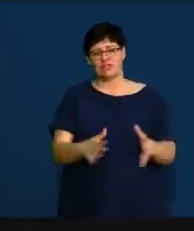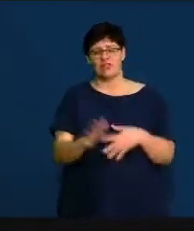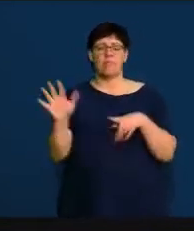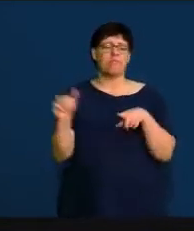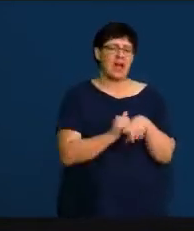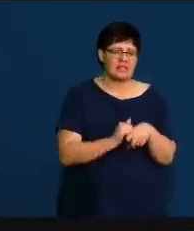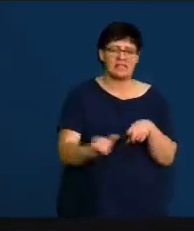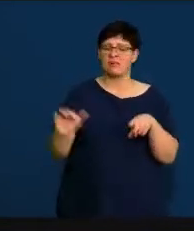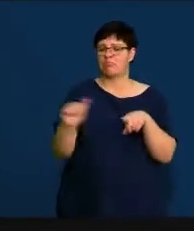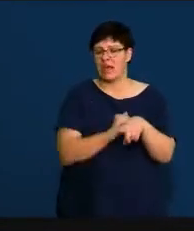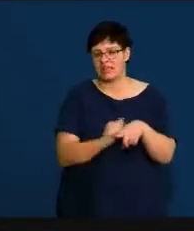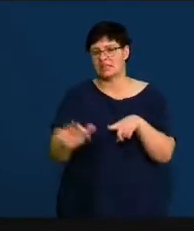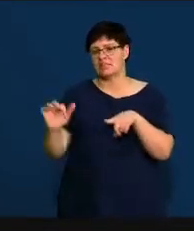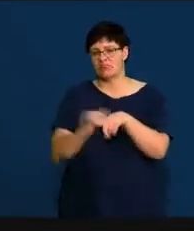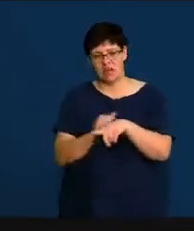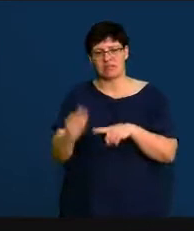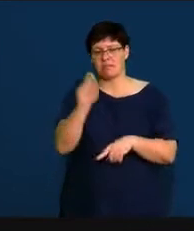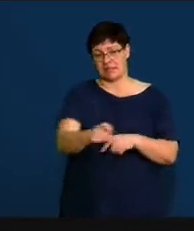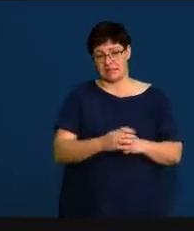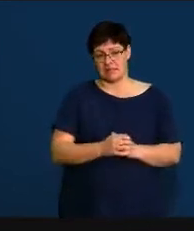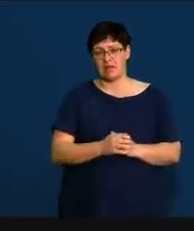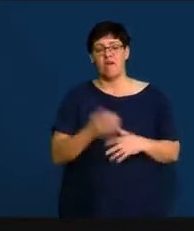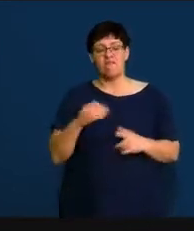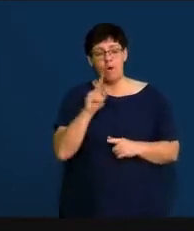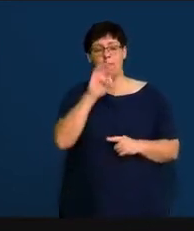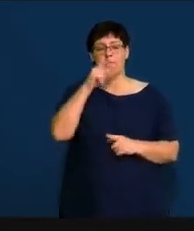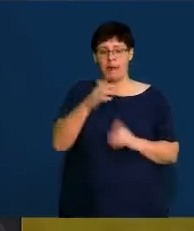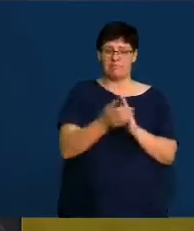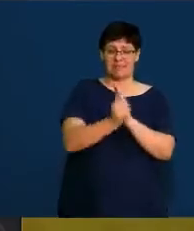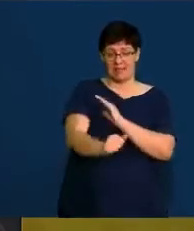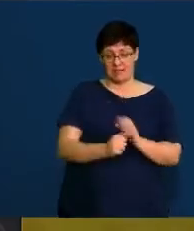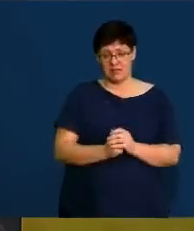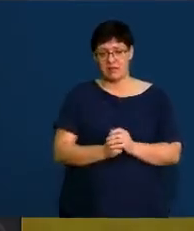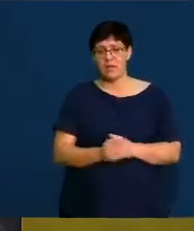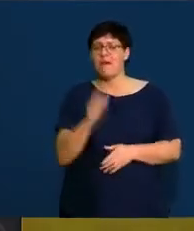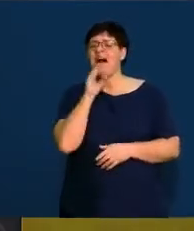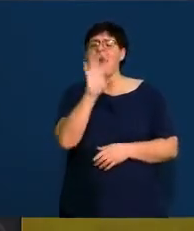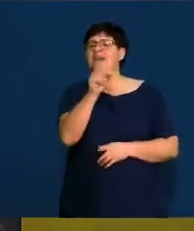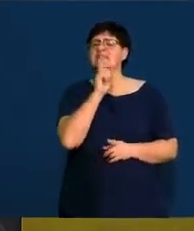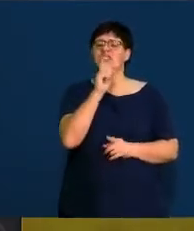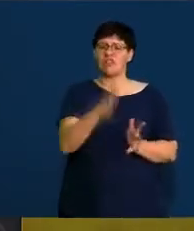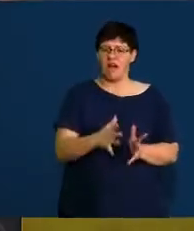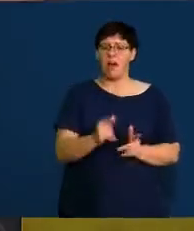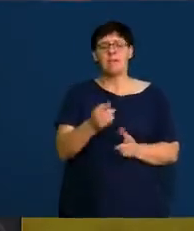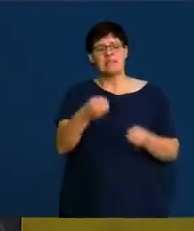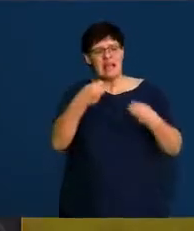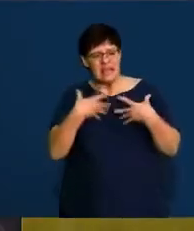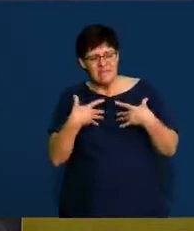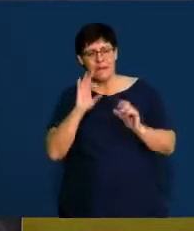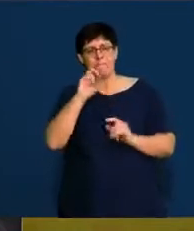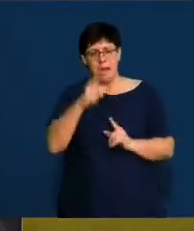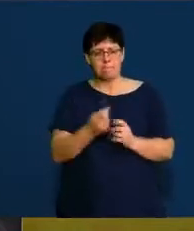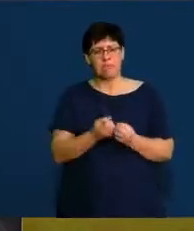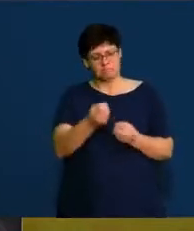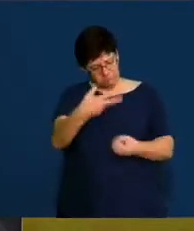Practice, practice, practice in terms of your map work skills. Ask your teachers to give you as many maps as